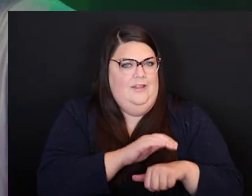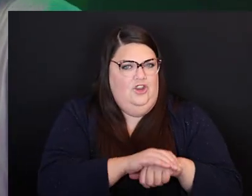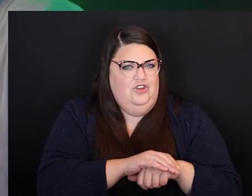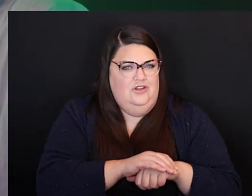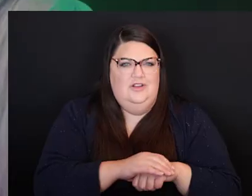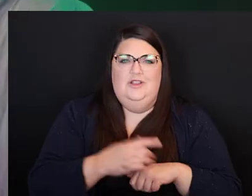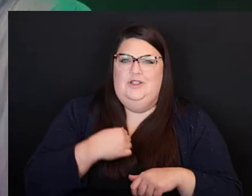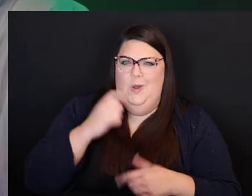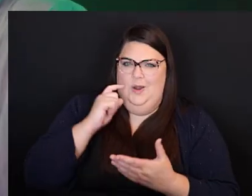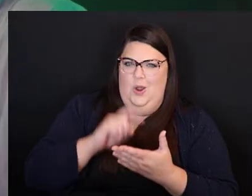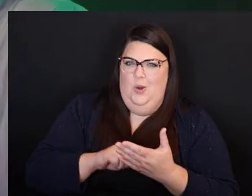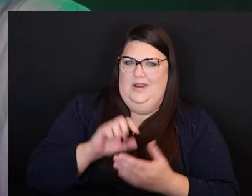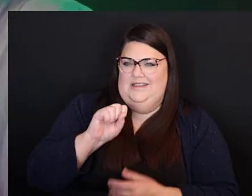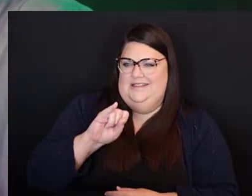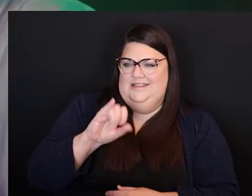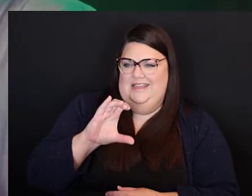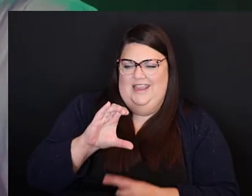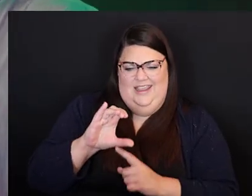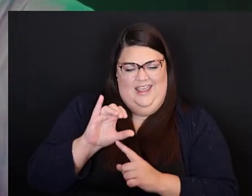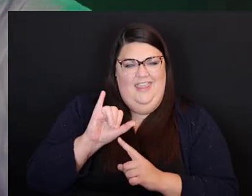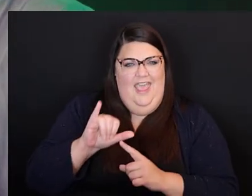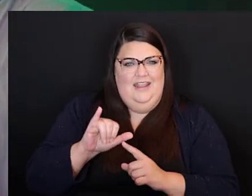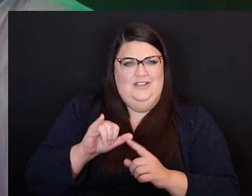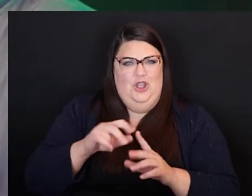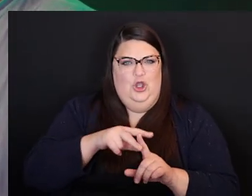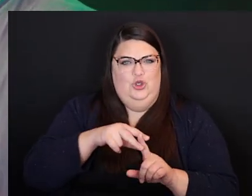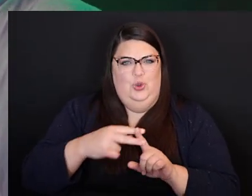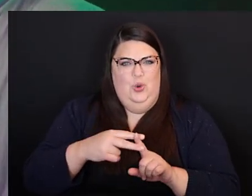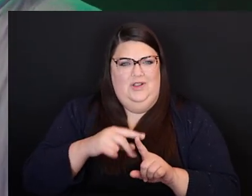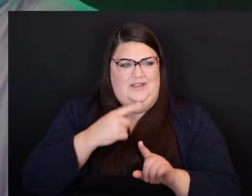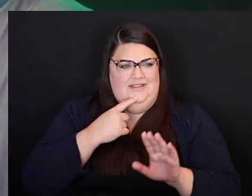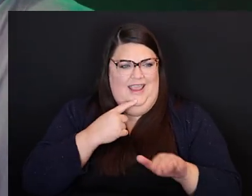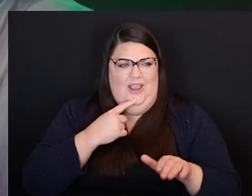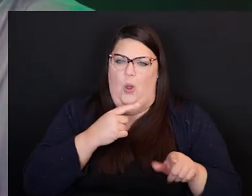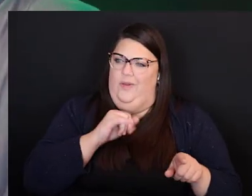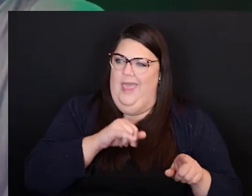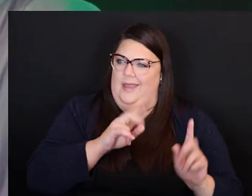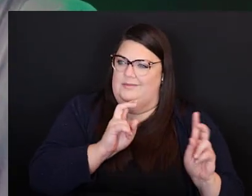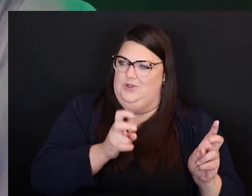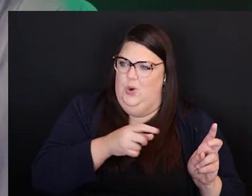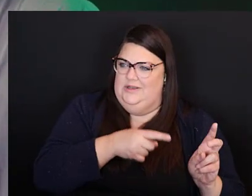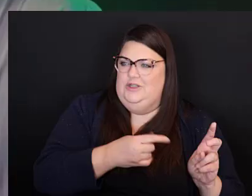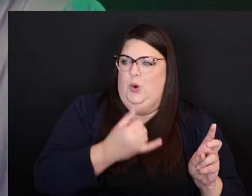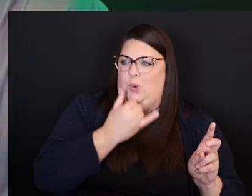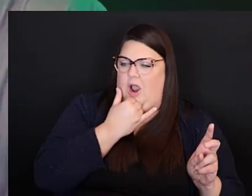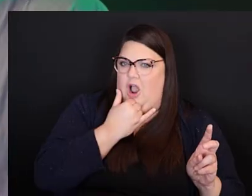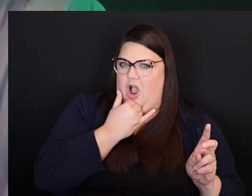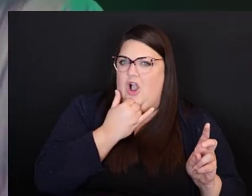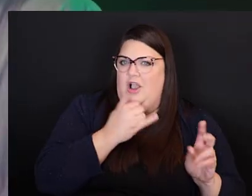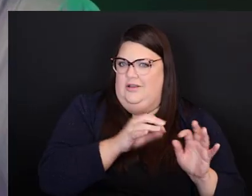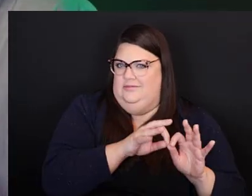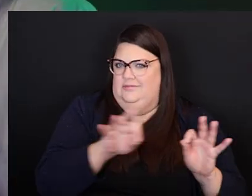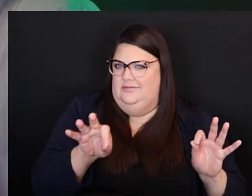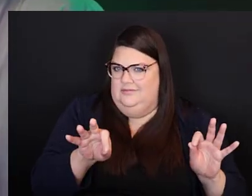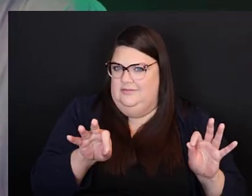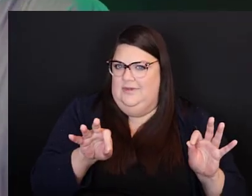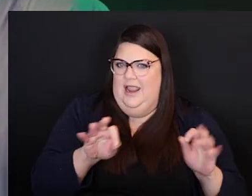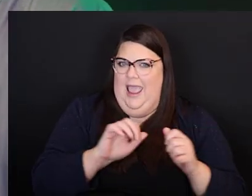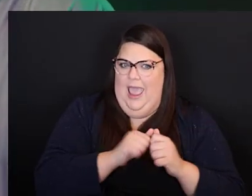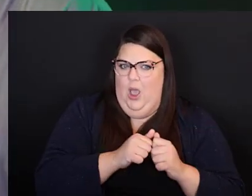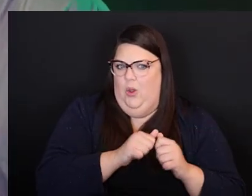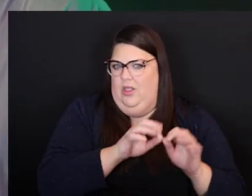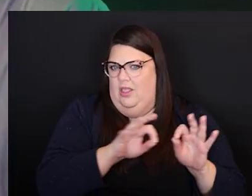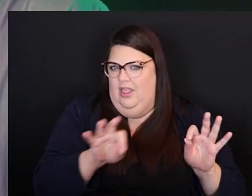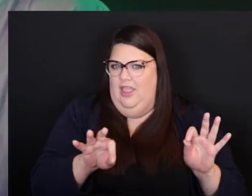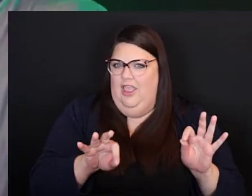of sick has become a tool in the text to point out the wrongness of the source that one is nonetheless using